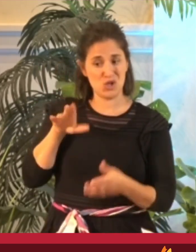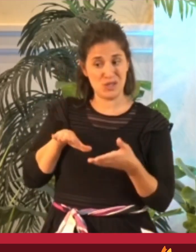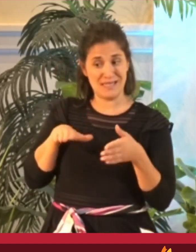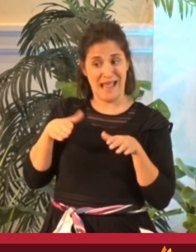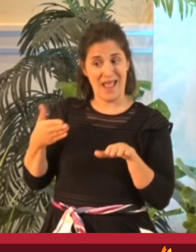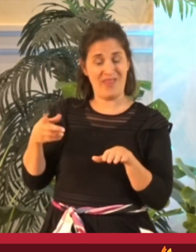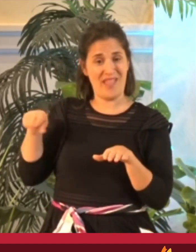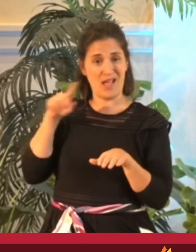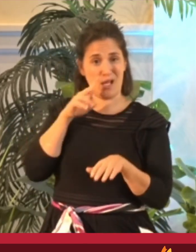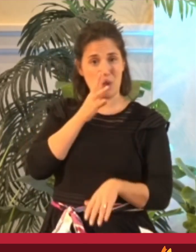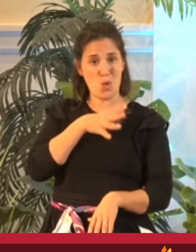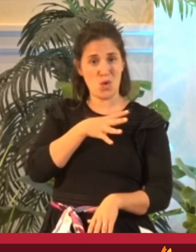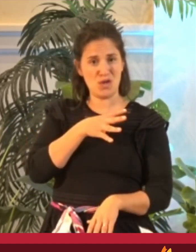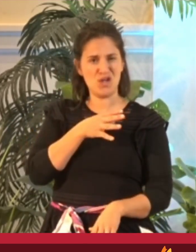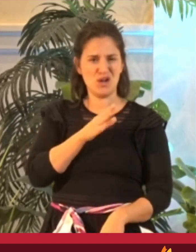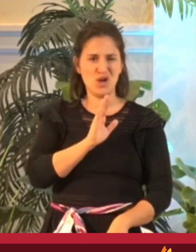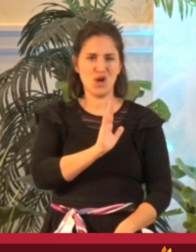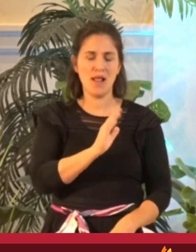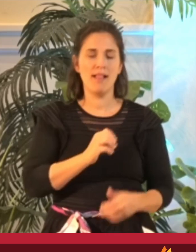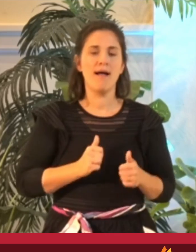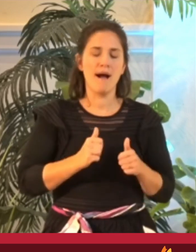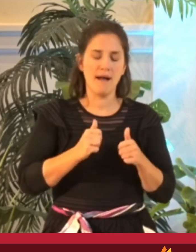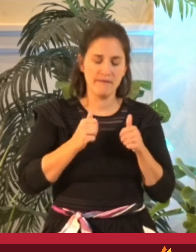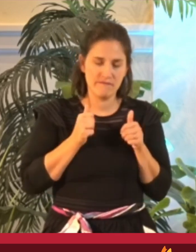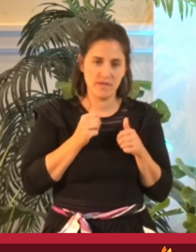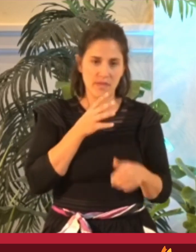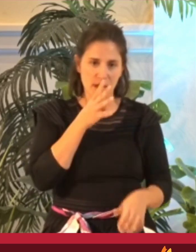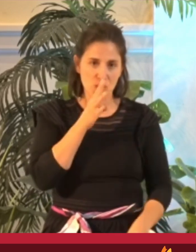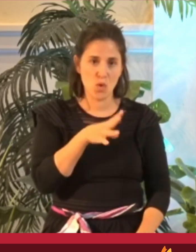And no life should go unnoticed.